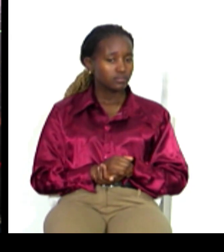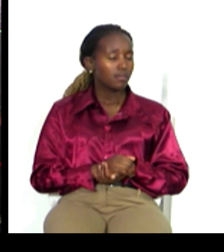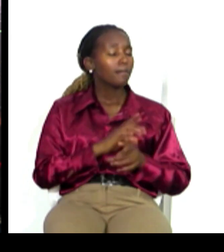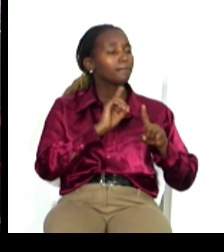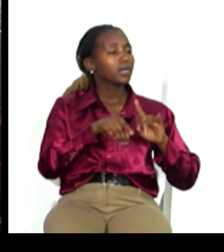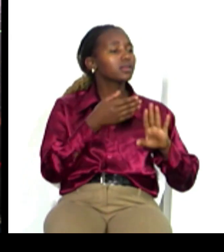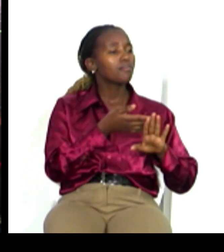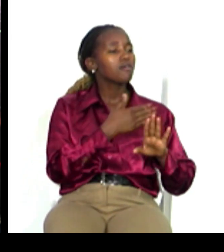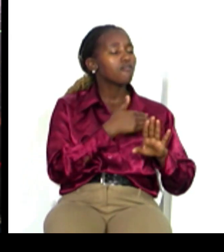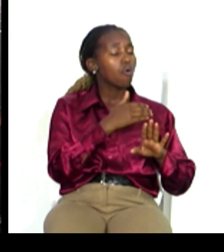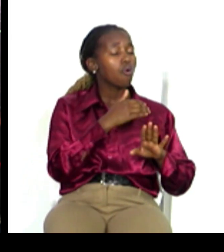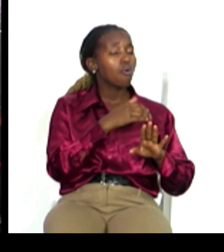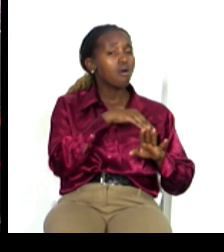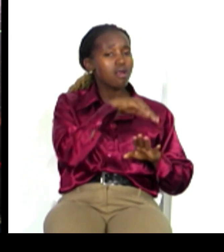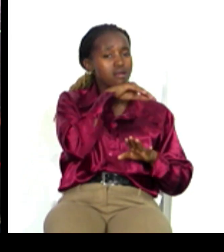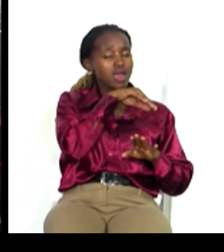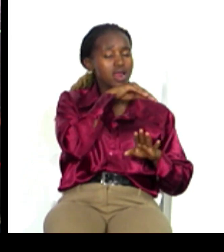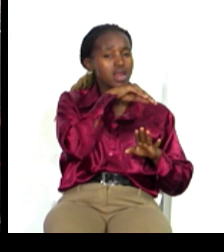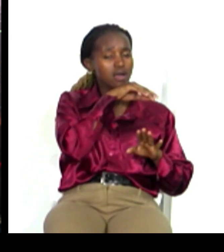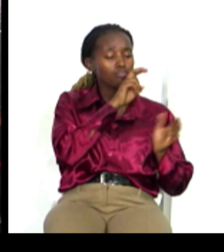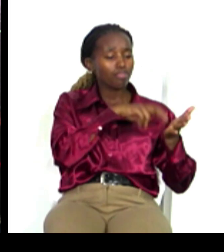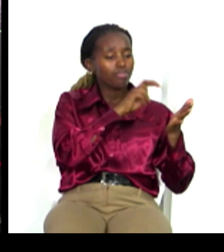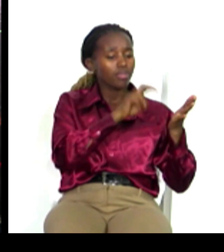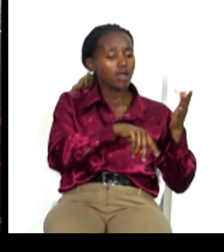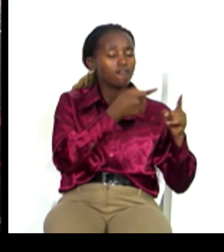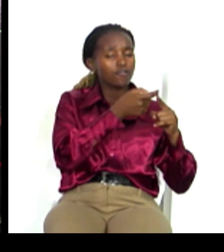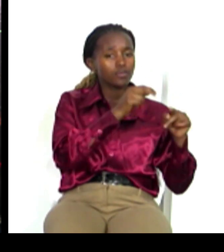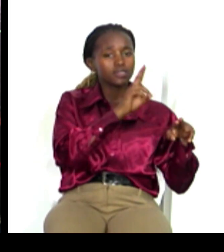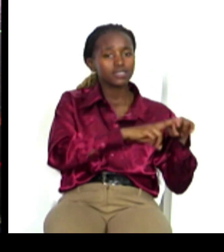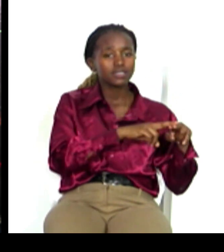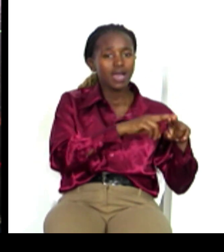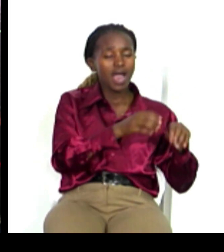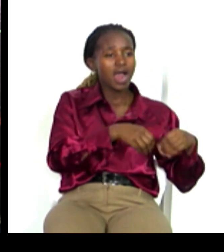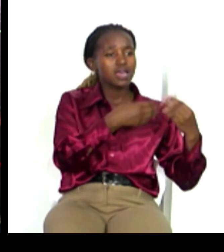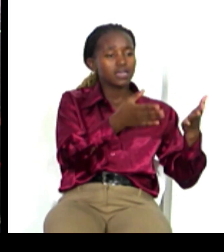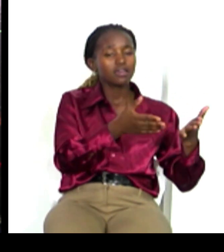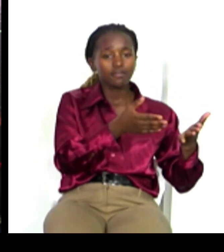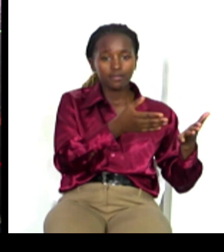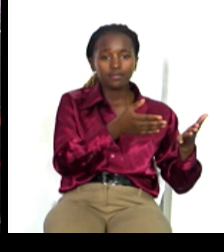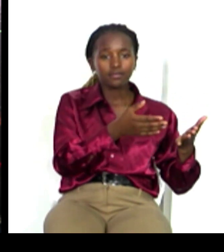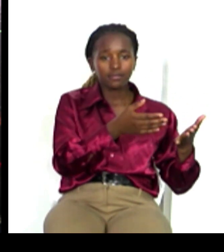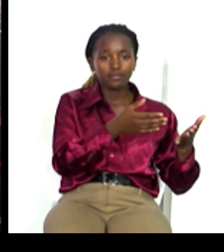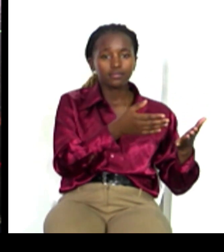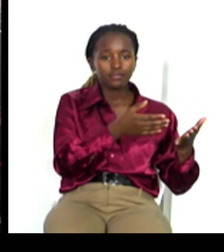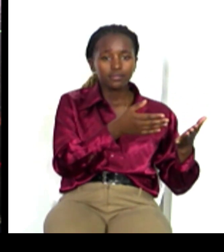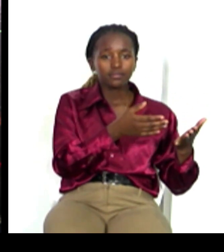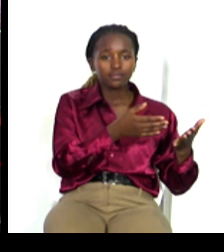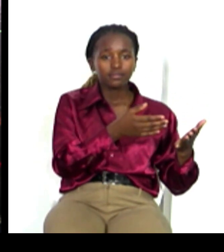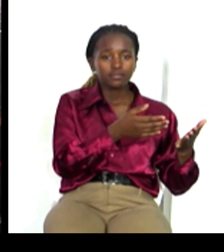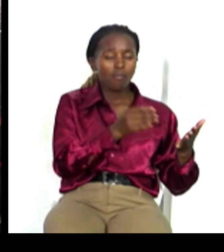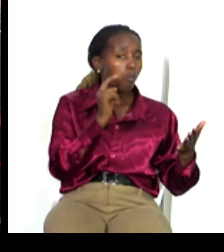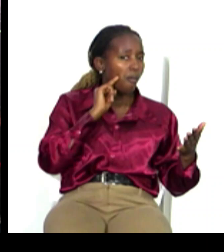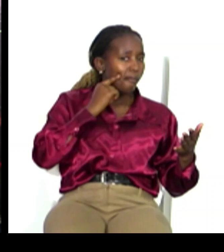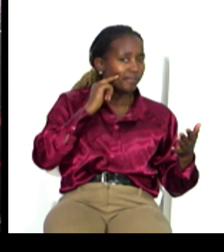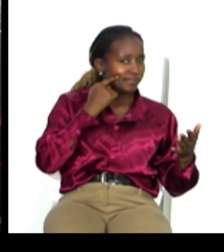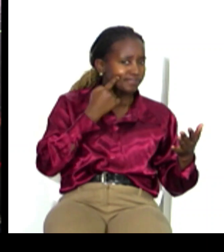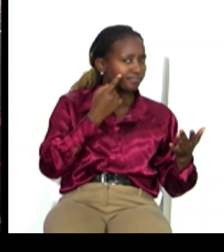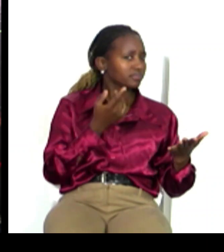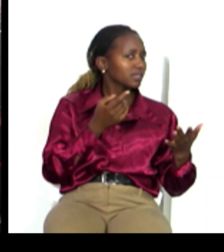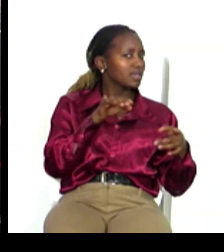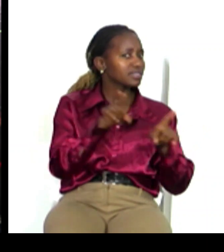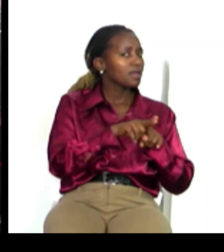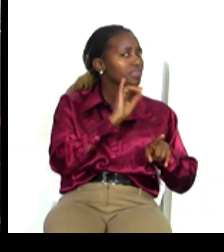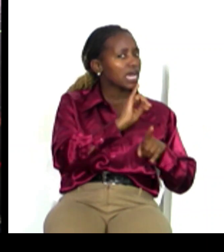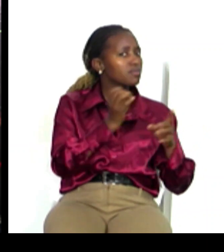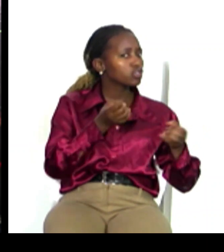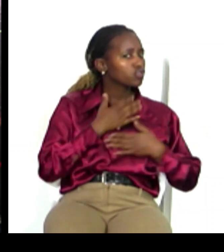left, he left the city in the hands of Sakaja? Yeah, there is something that happened on Monday Right. that shocked